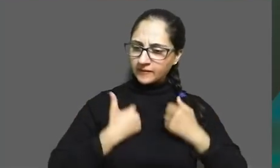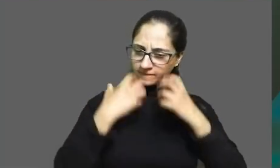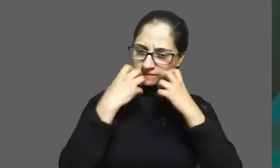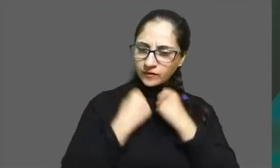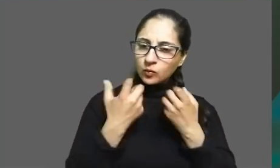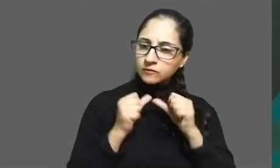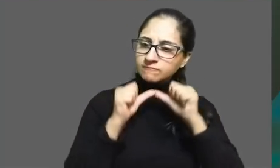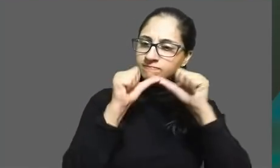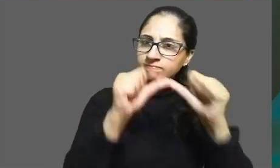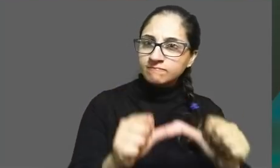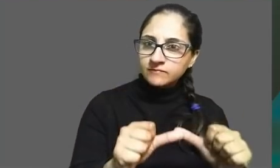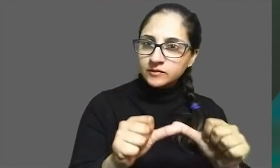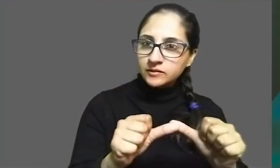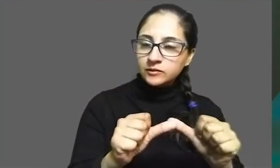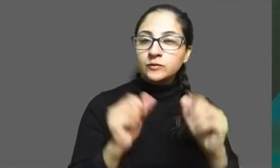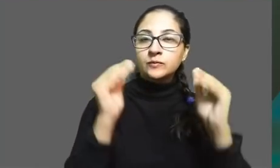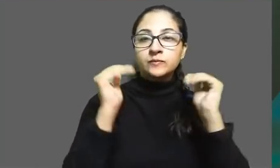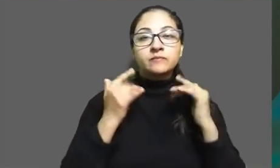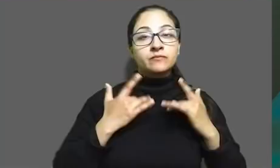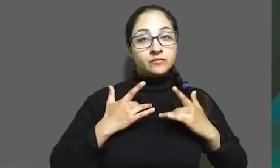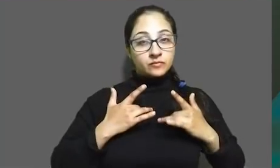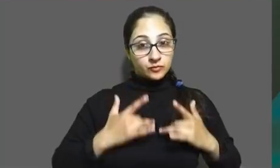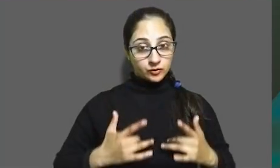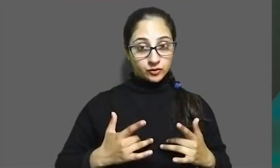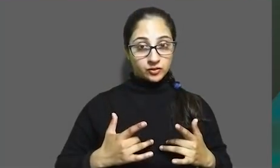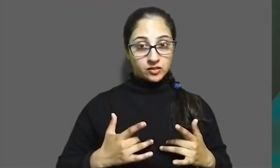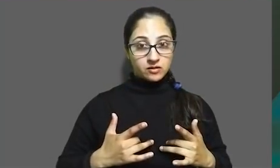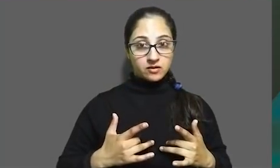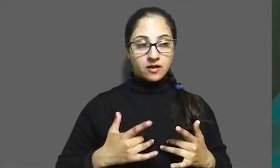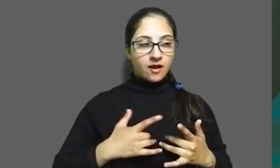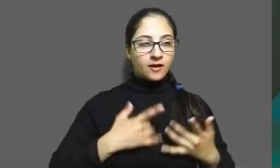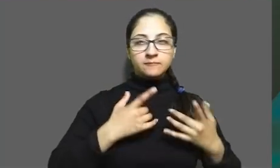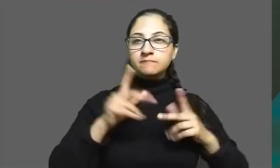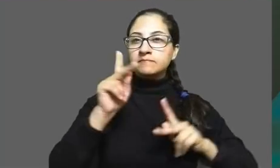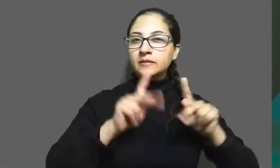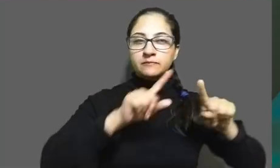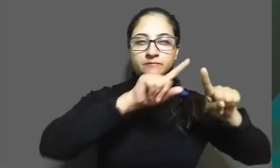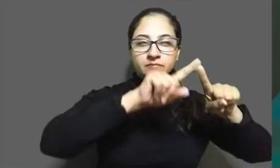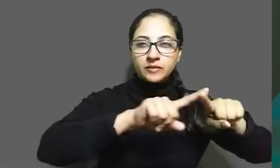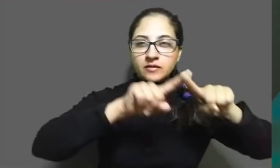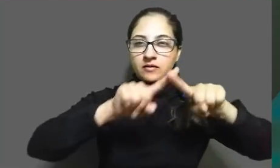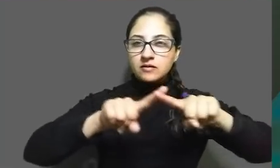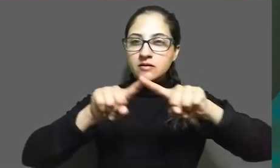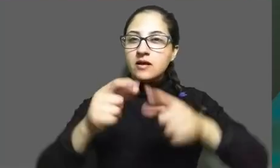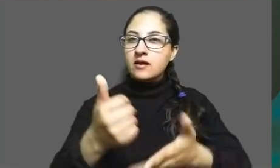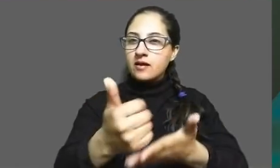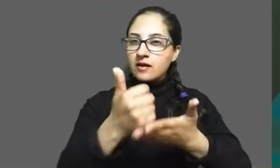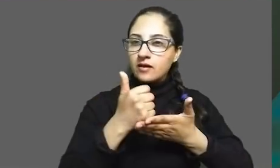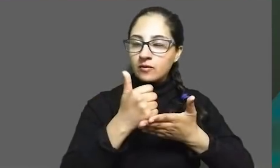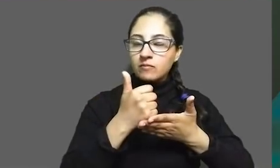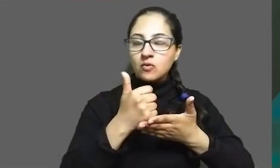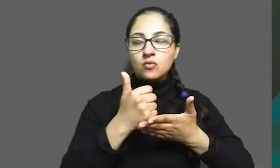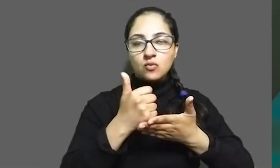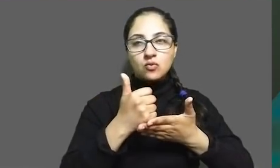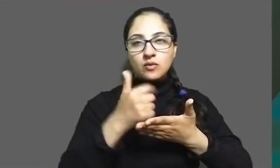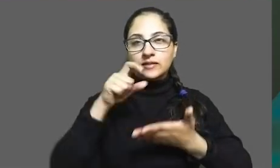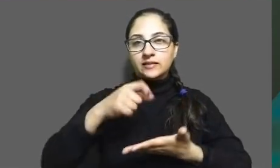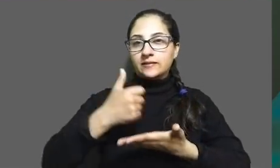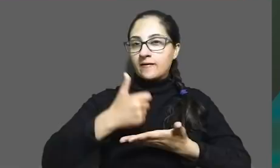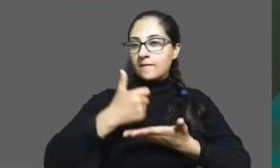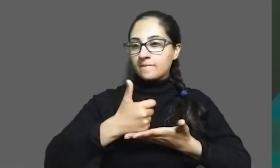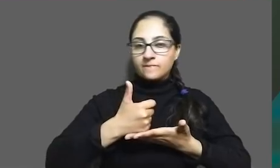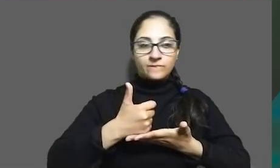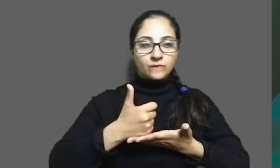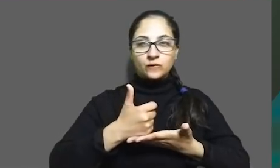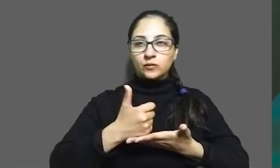borrowed time. Depression when I needed help with the smallest things, like even getting out of bed. Bargaining